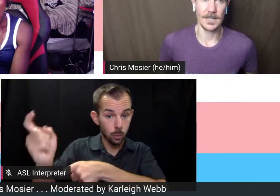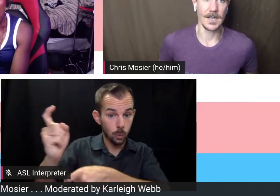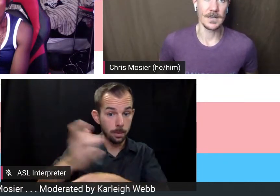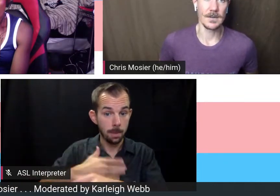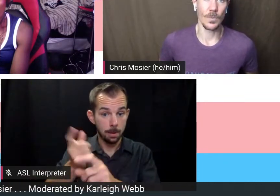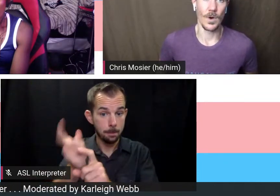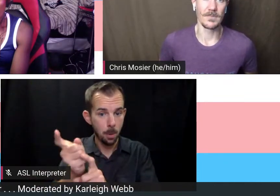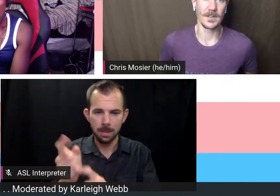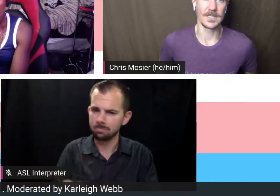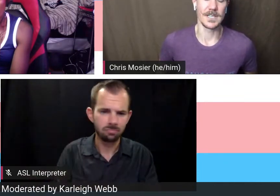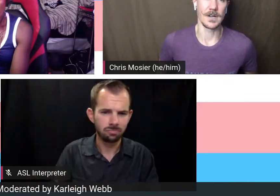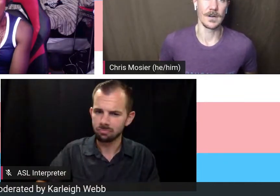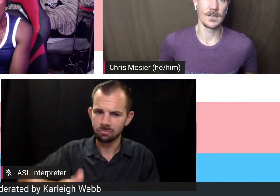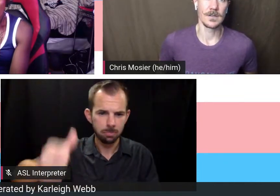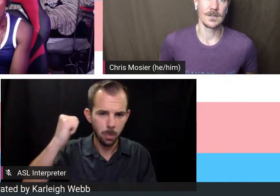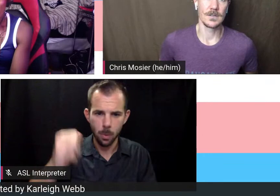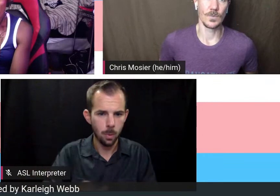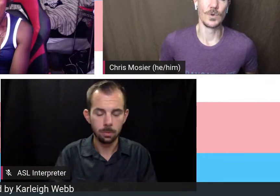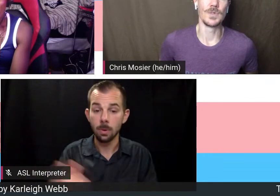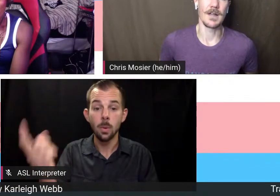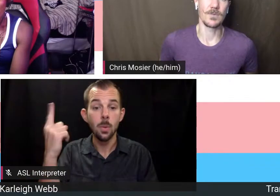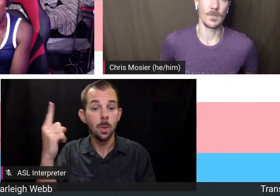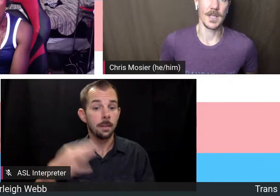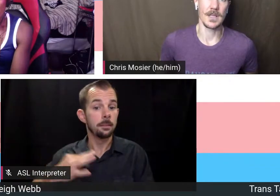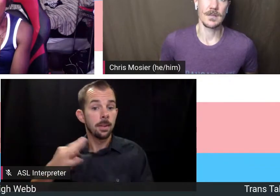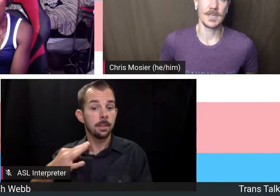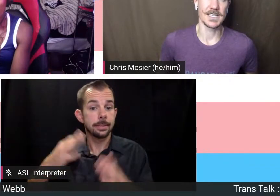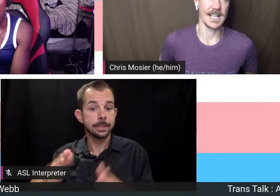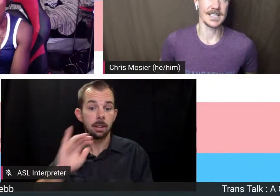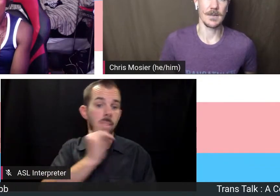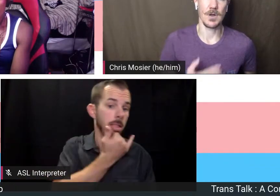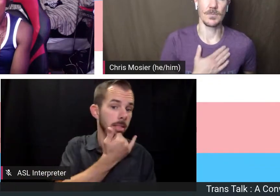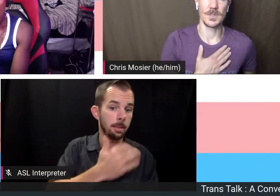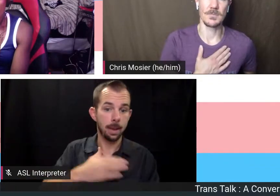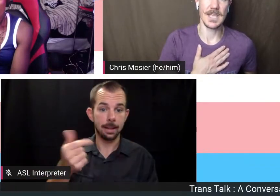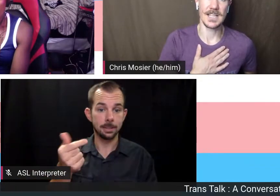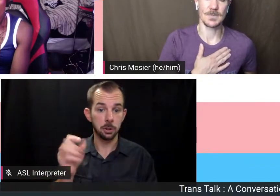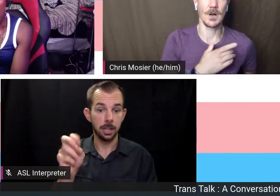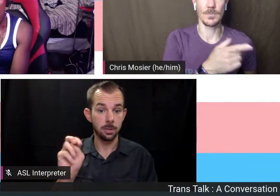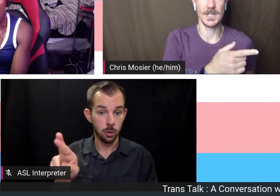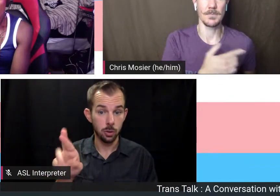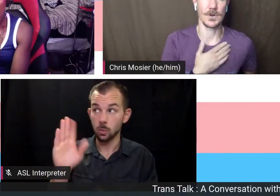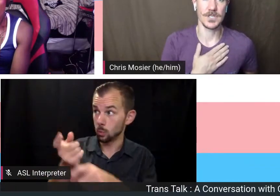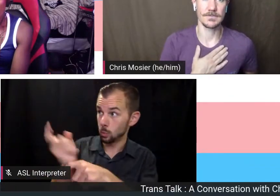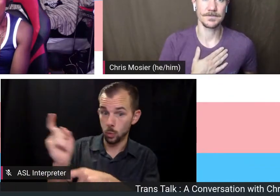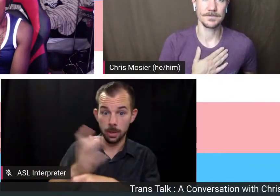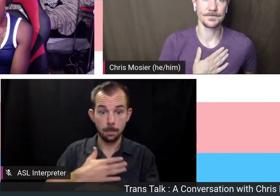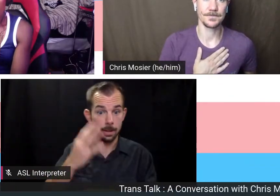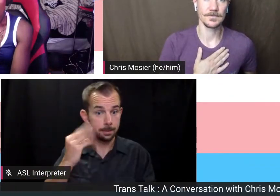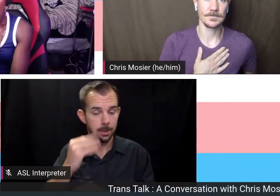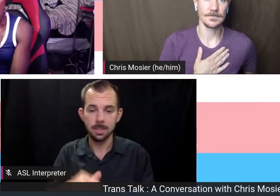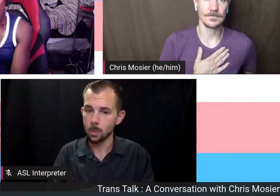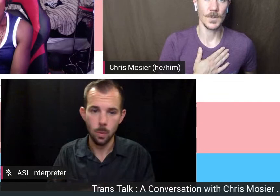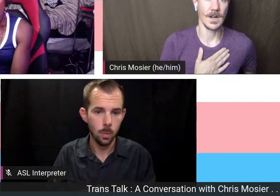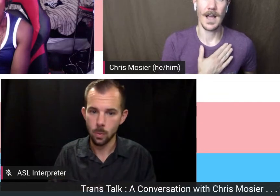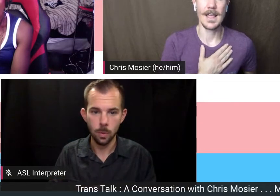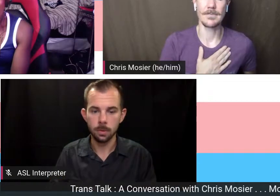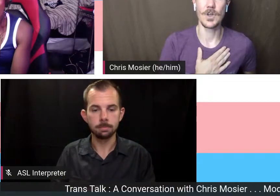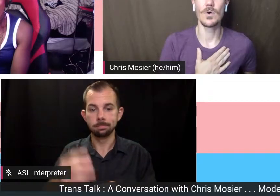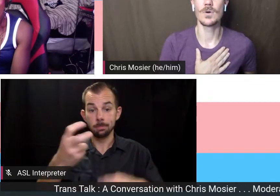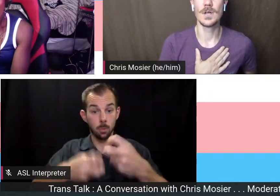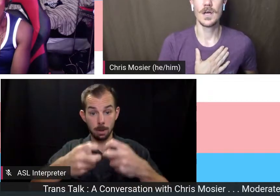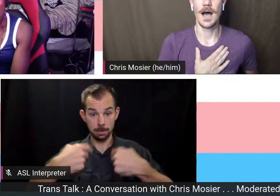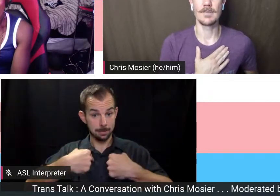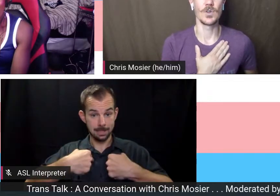know, I'm not going to let one volunteer ruin that for me, because that's not a problem with me. That's a problem with that person, right? I